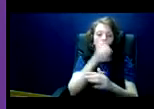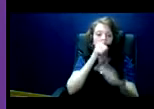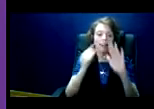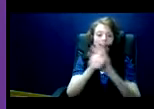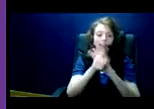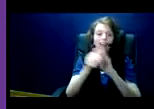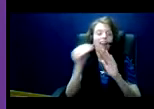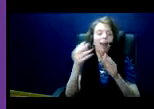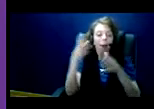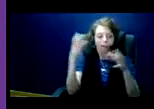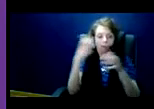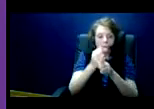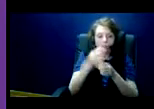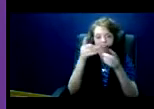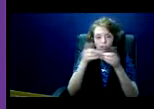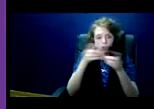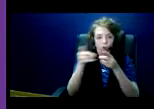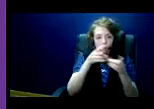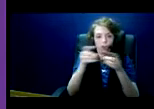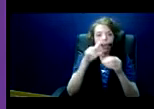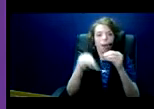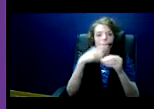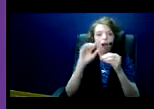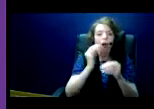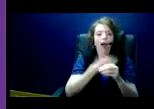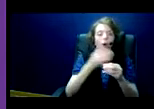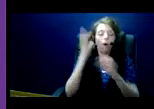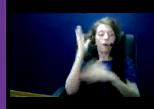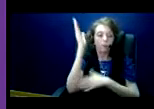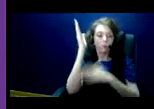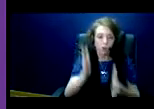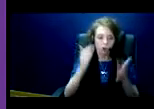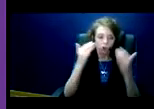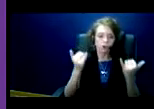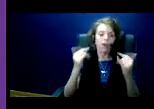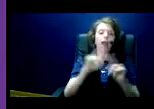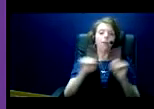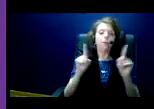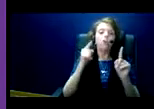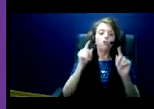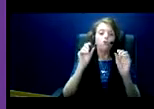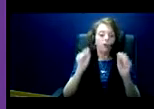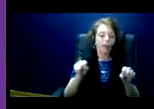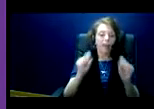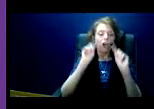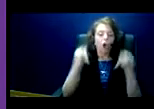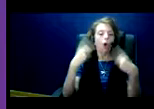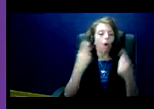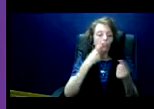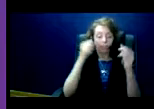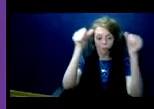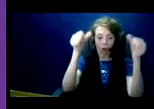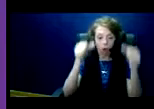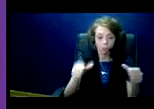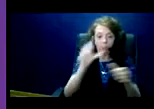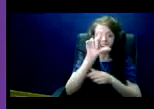an abbreviated description of our speakers today, but you can go, I just posted a link where you can go